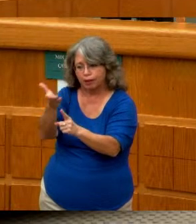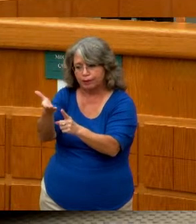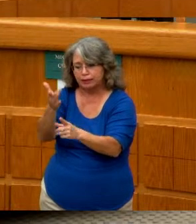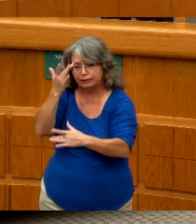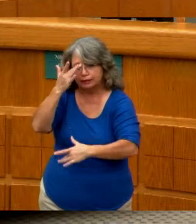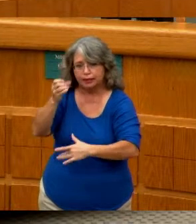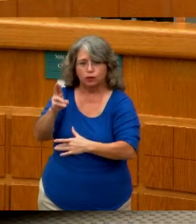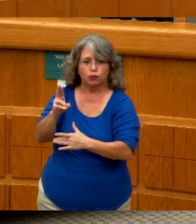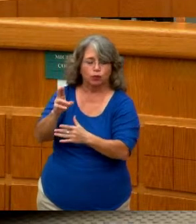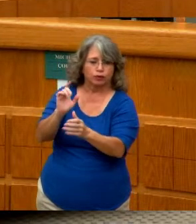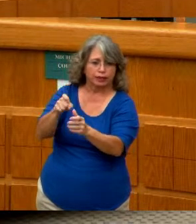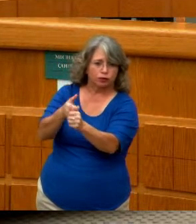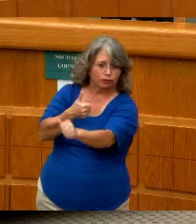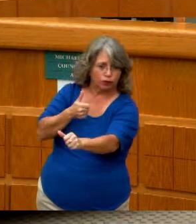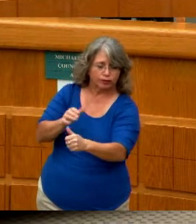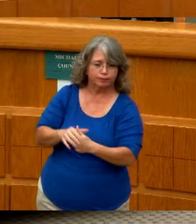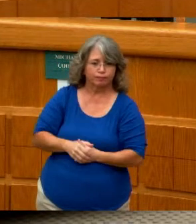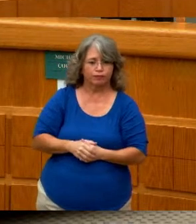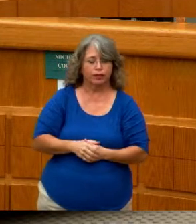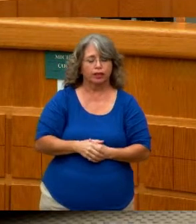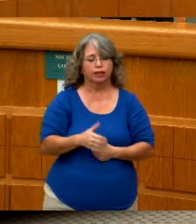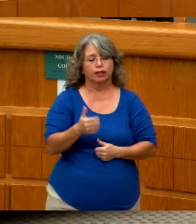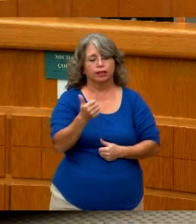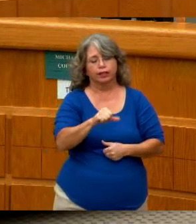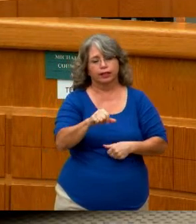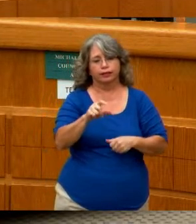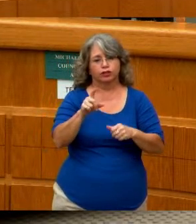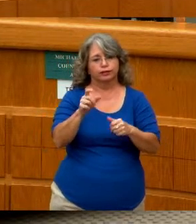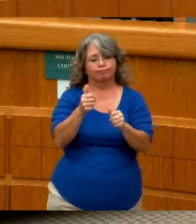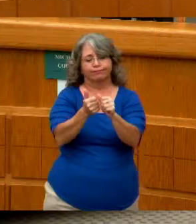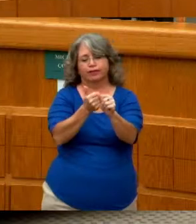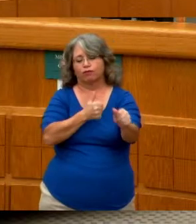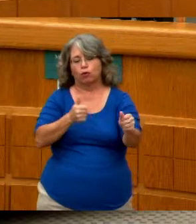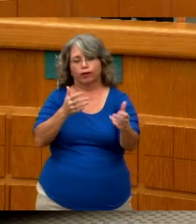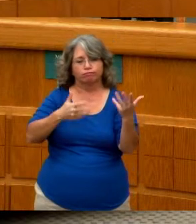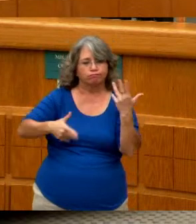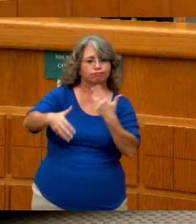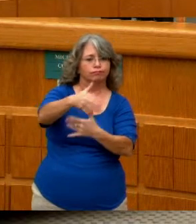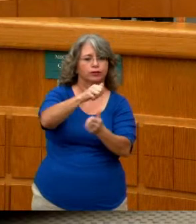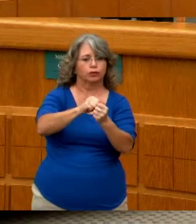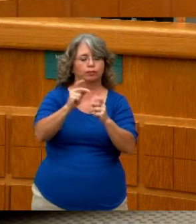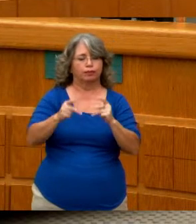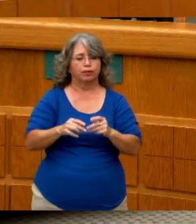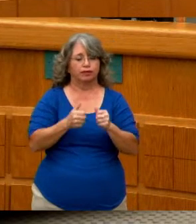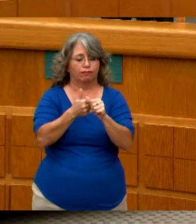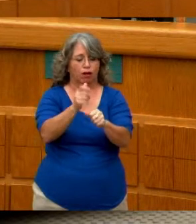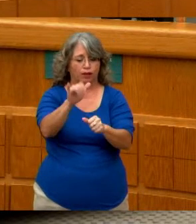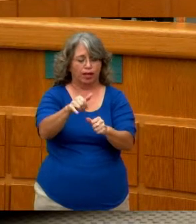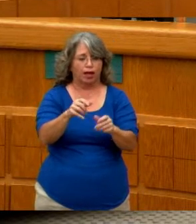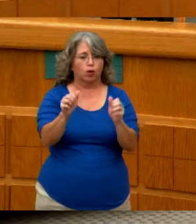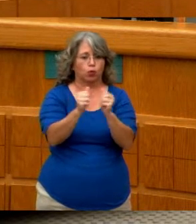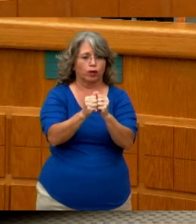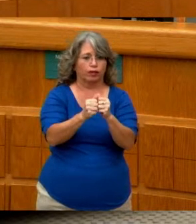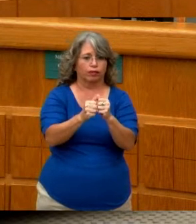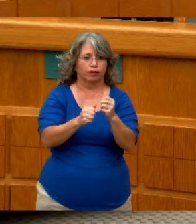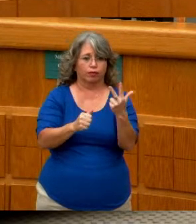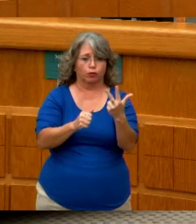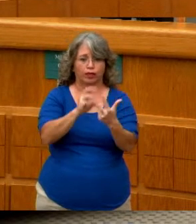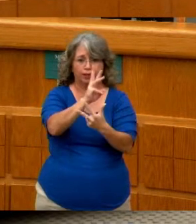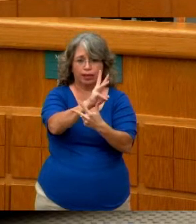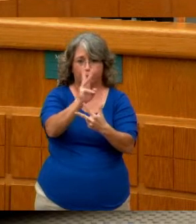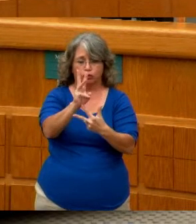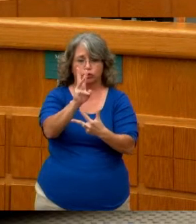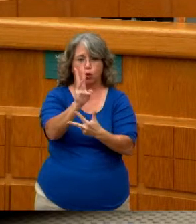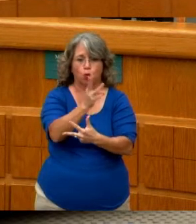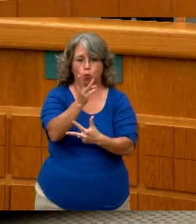is in quarantine, refrain from attending a celebration with other family members. Following these guidelines, along with